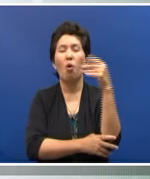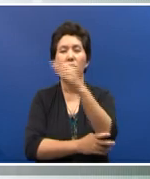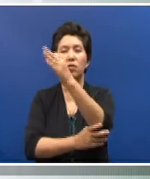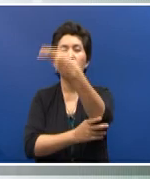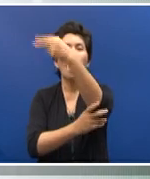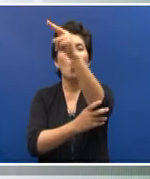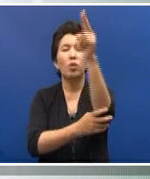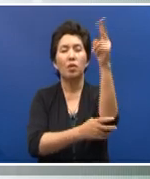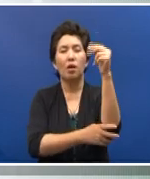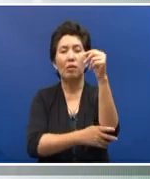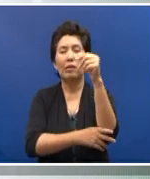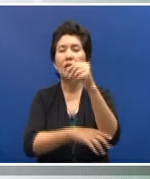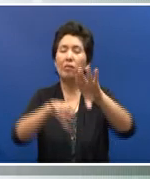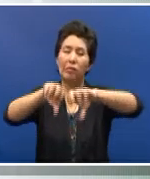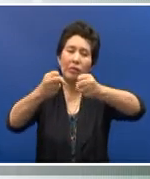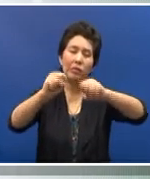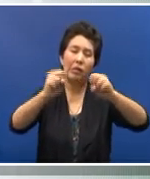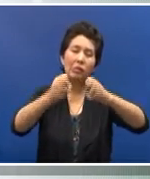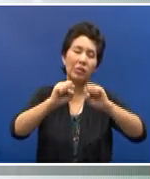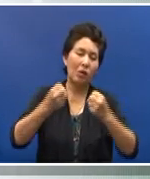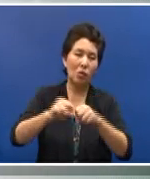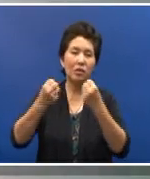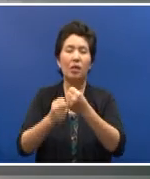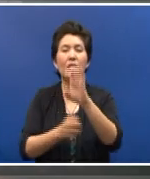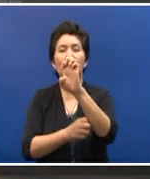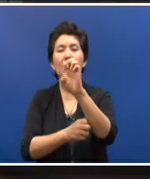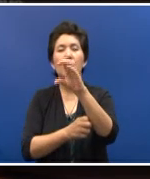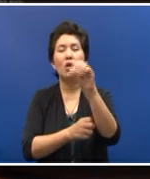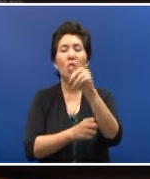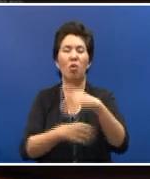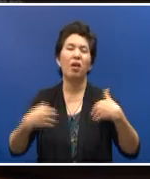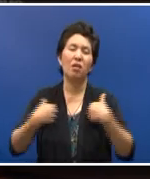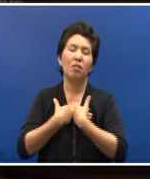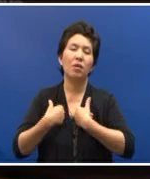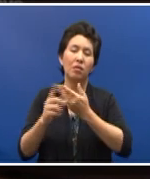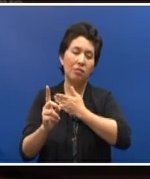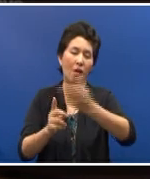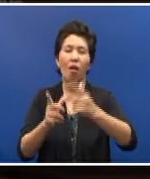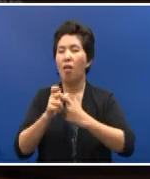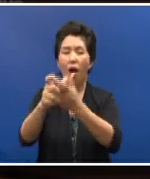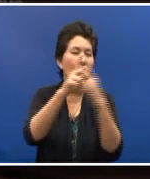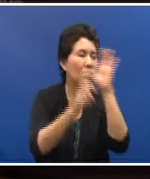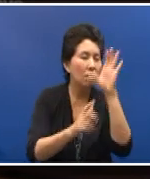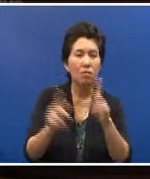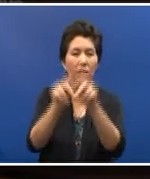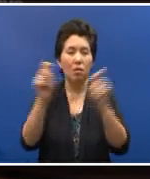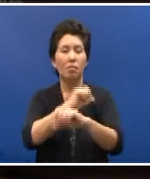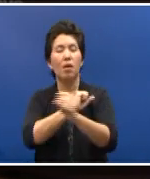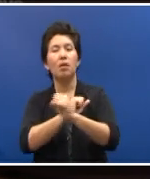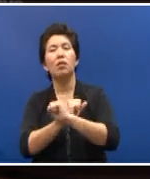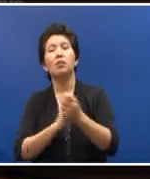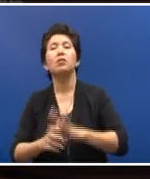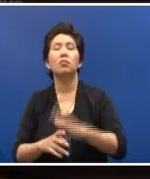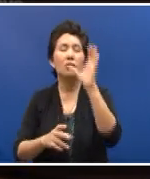which will destroy the local ecology. Okay, animal husbandry, for example, poultry farm and pig farm.